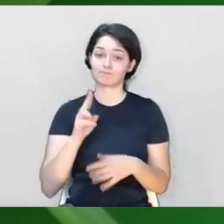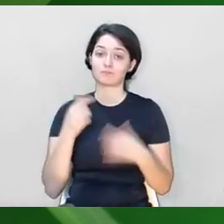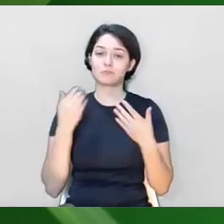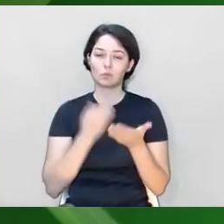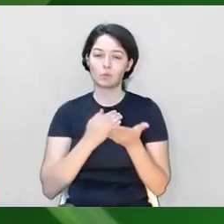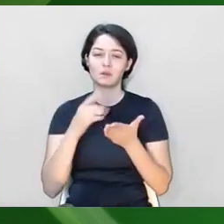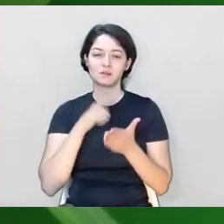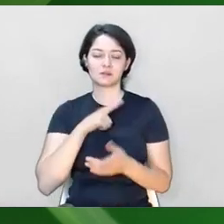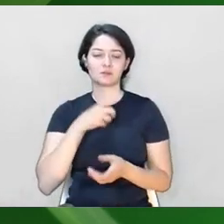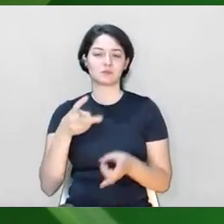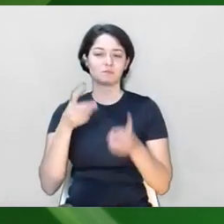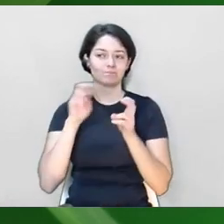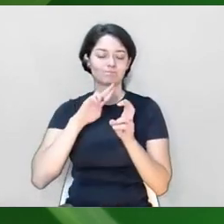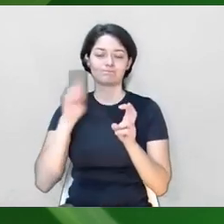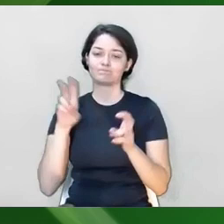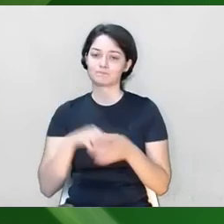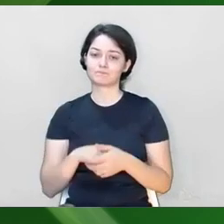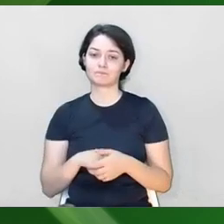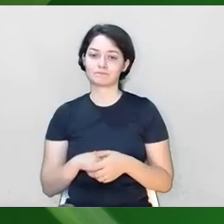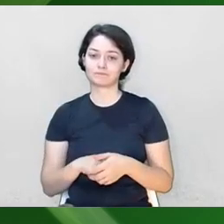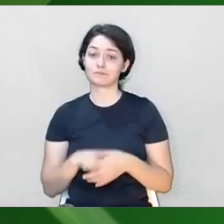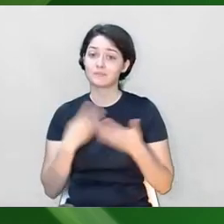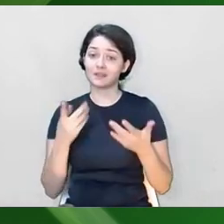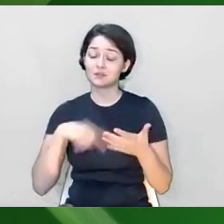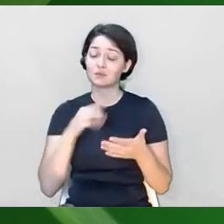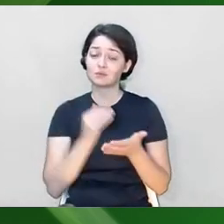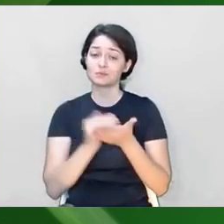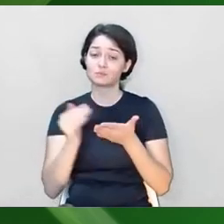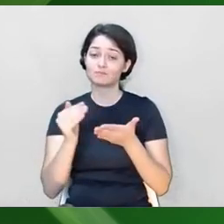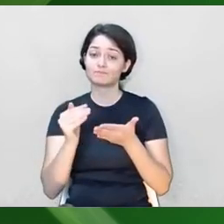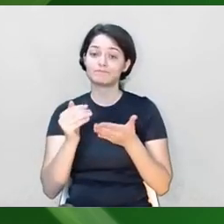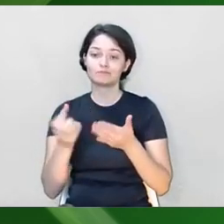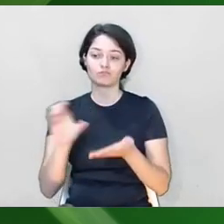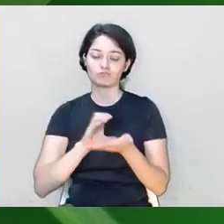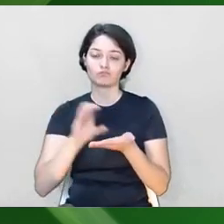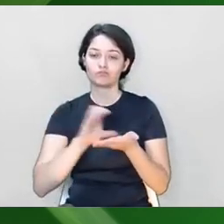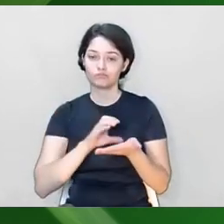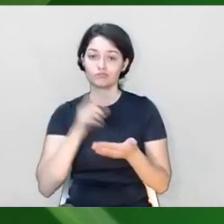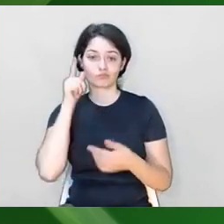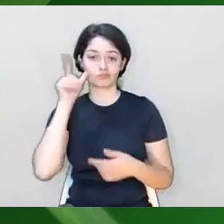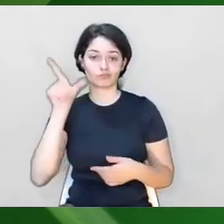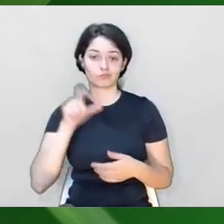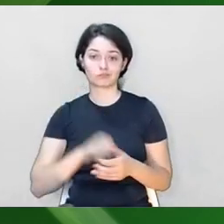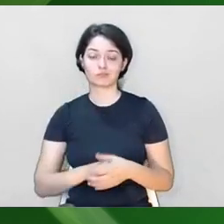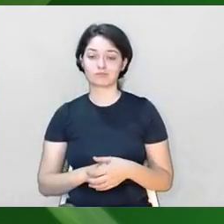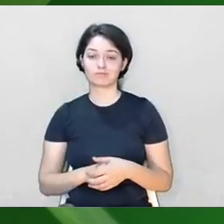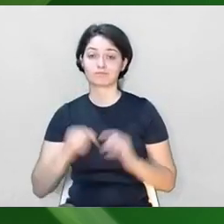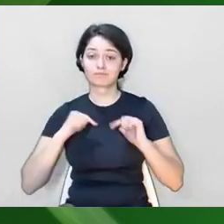user. And the user's vision starts to change. Then they start to see these gains in